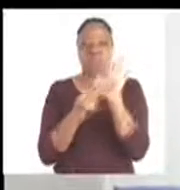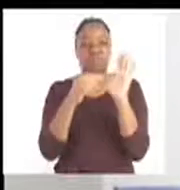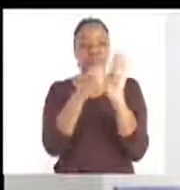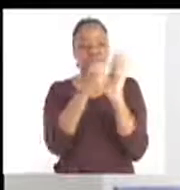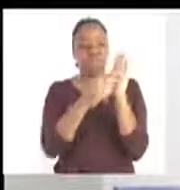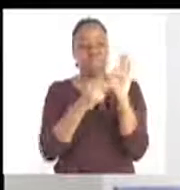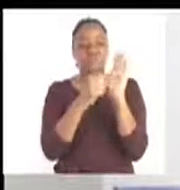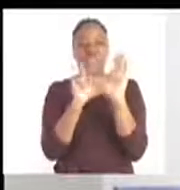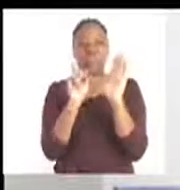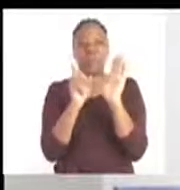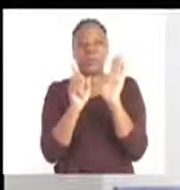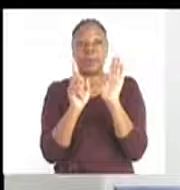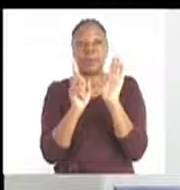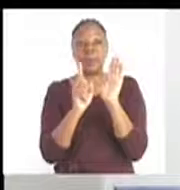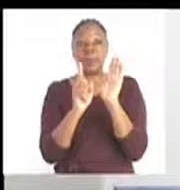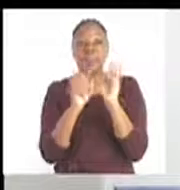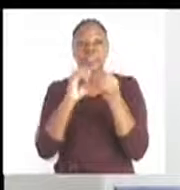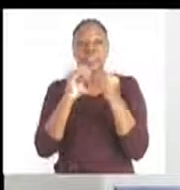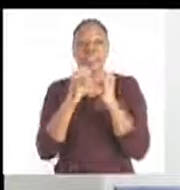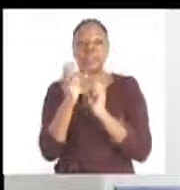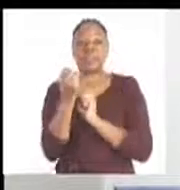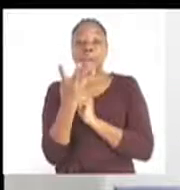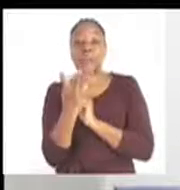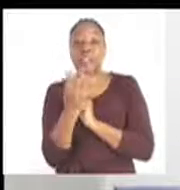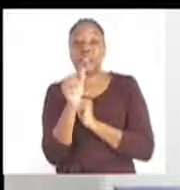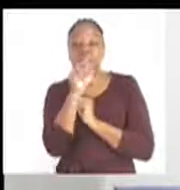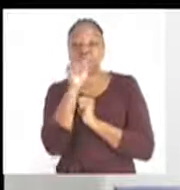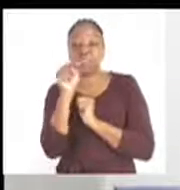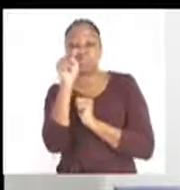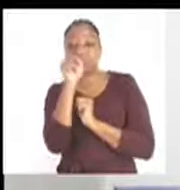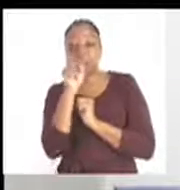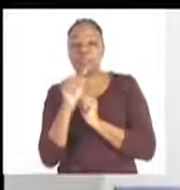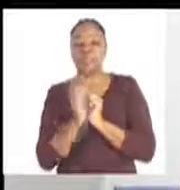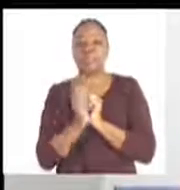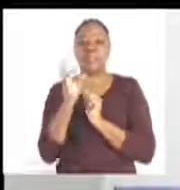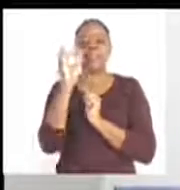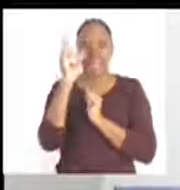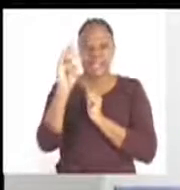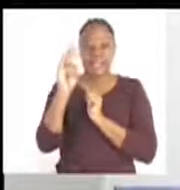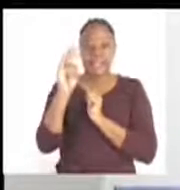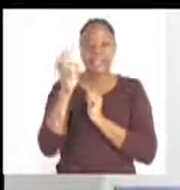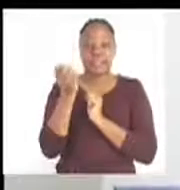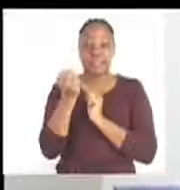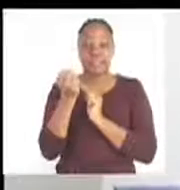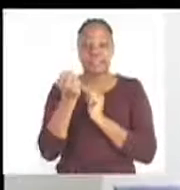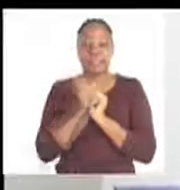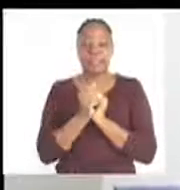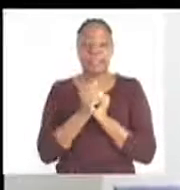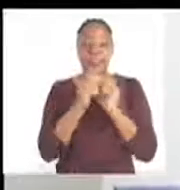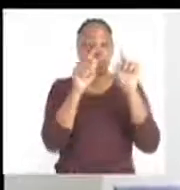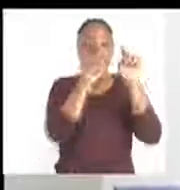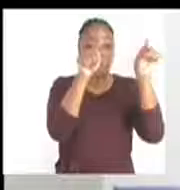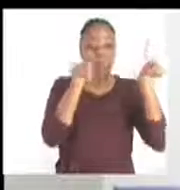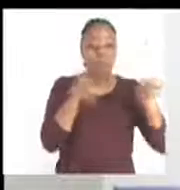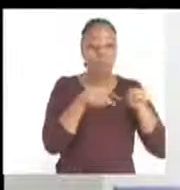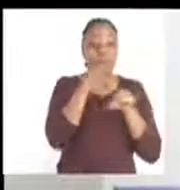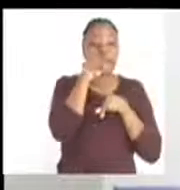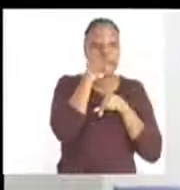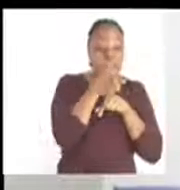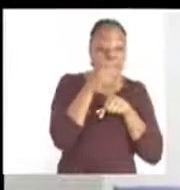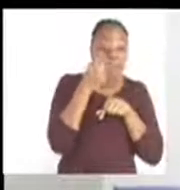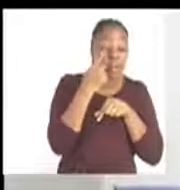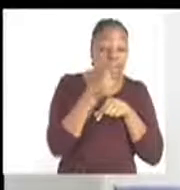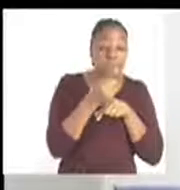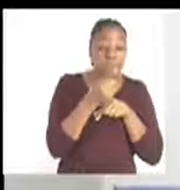card? Okay, you can see that there are 7 dots. So he needs to check on his board if he